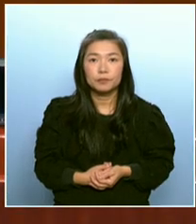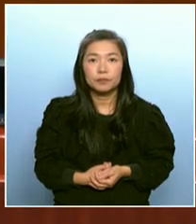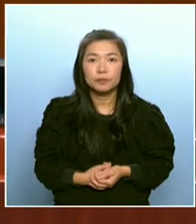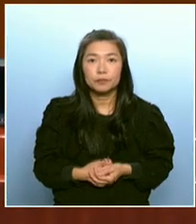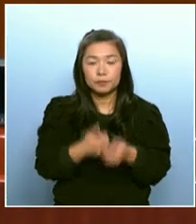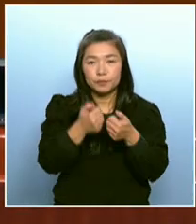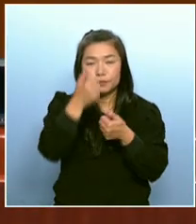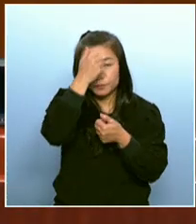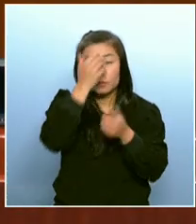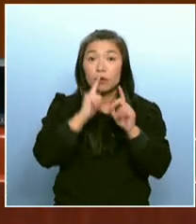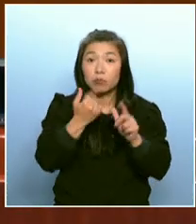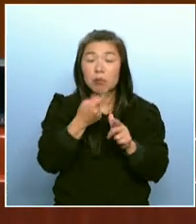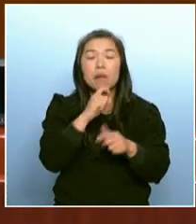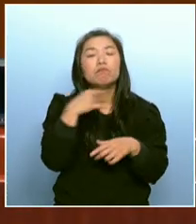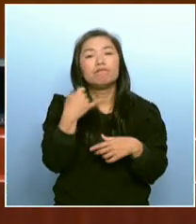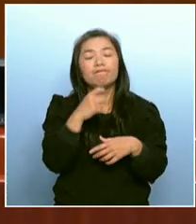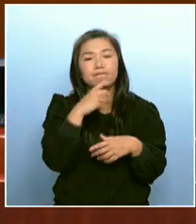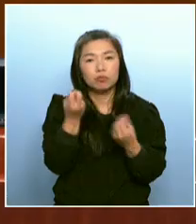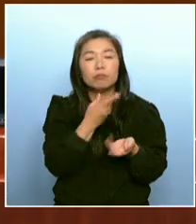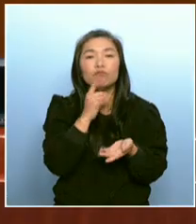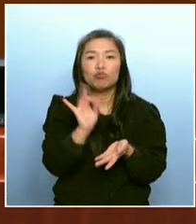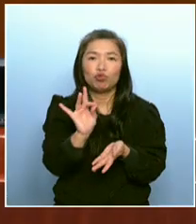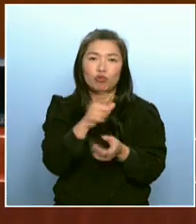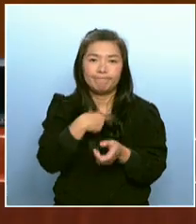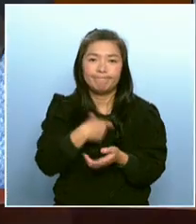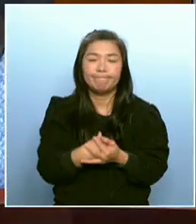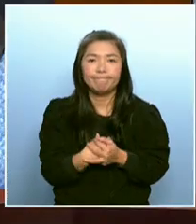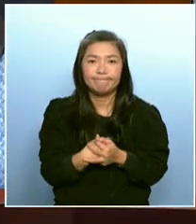Does that answer your questions? All right. Next, Mr. Chen Bui-kong.